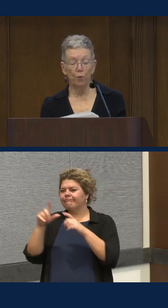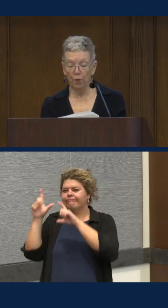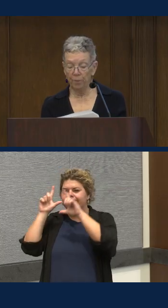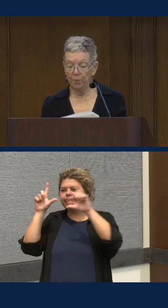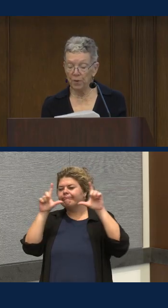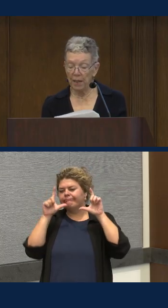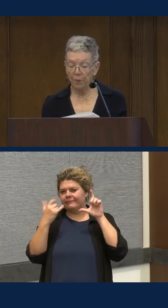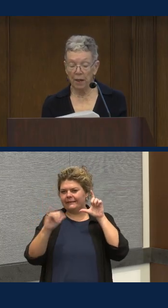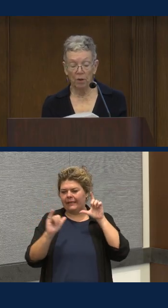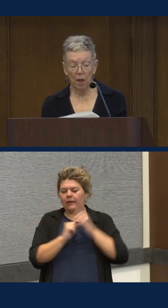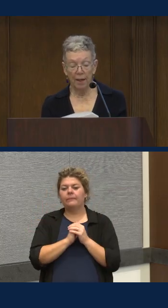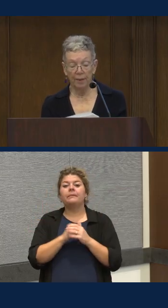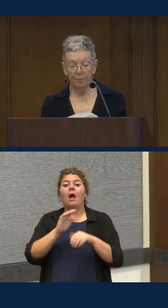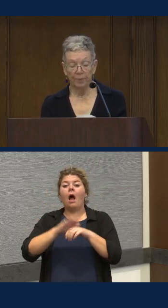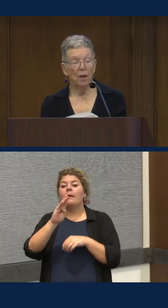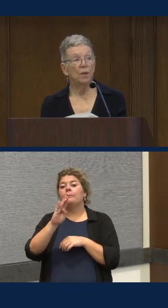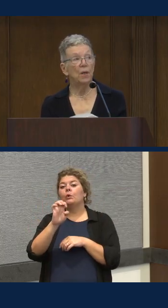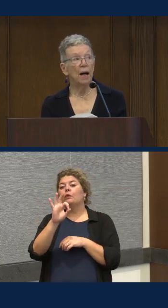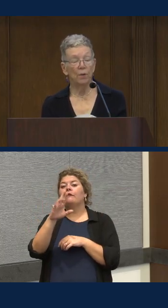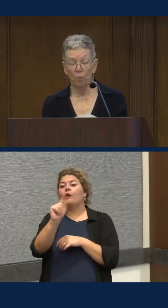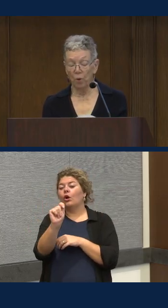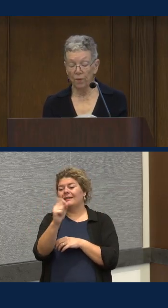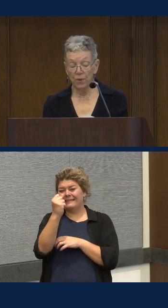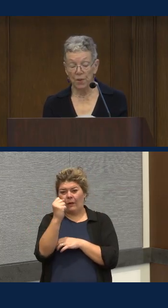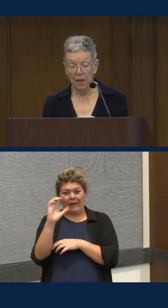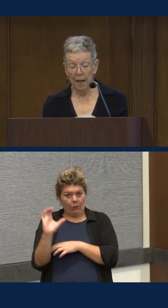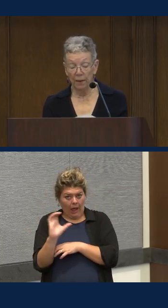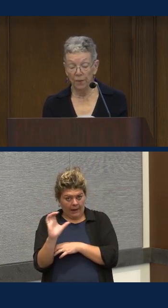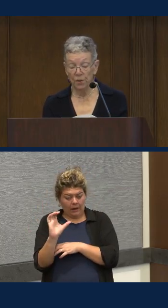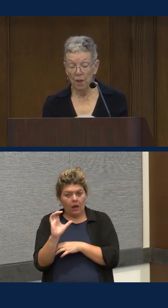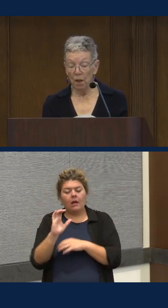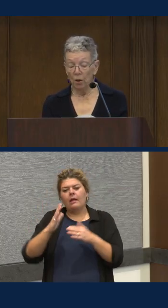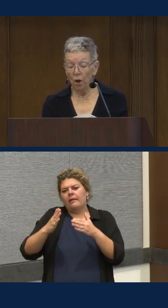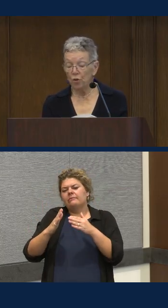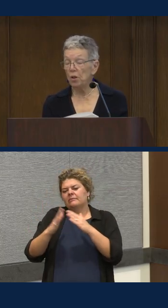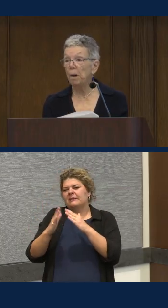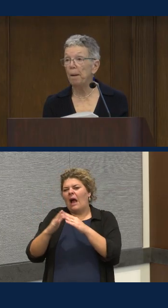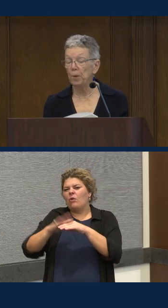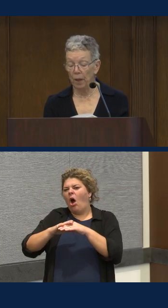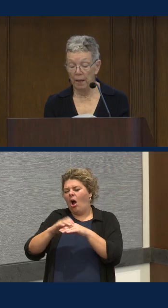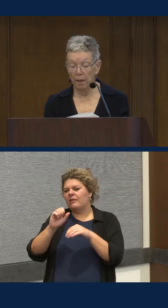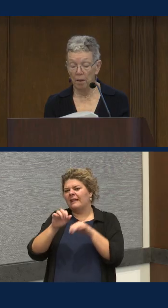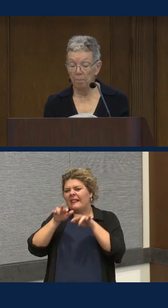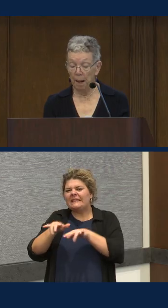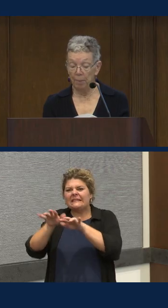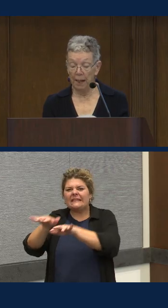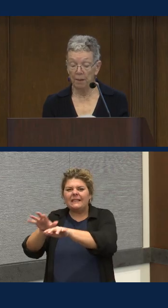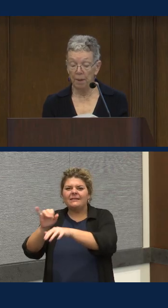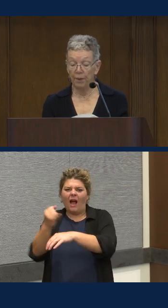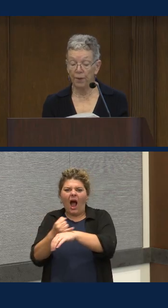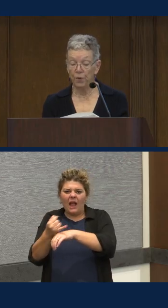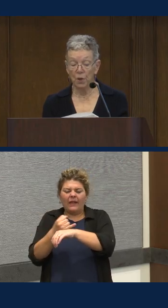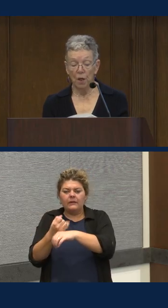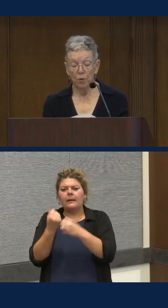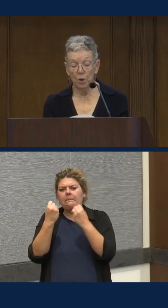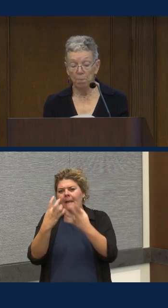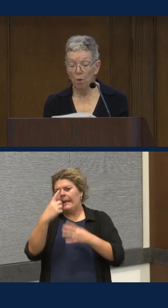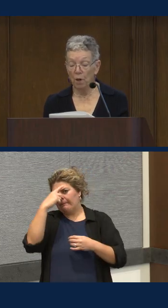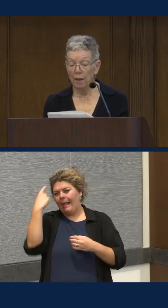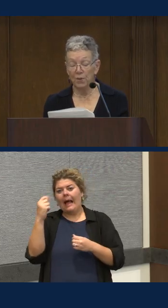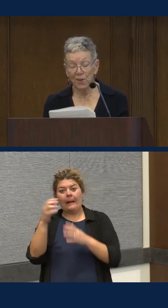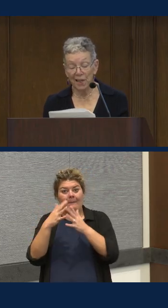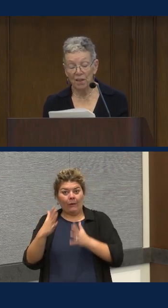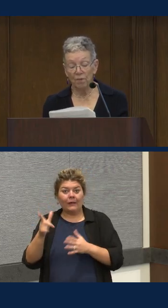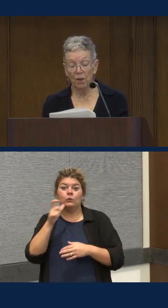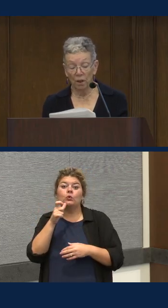it on Beaufort, South Carolina, a town on one of the Sea Islands, largely populated by Black Americans who